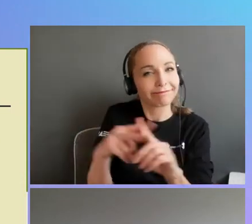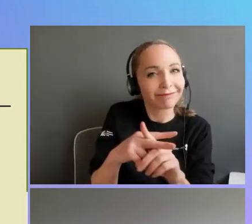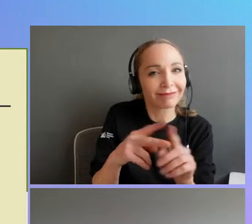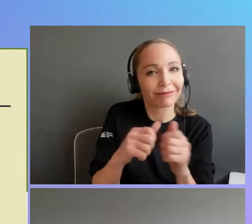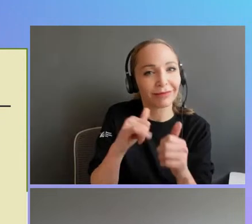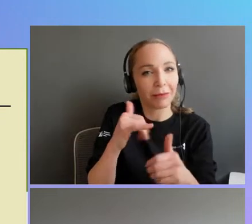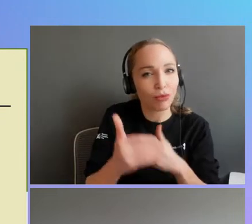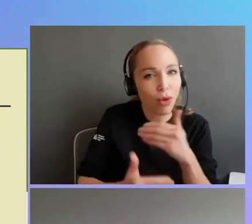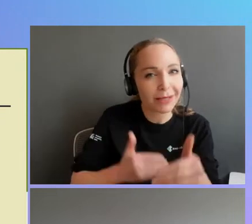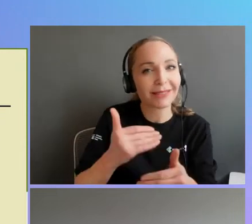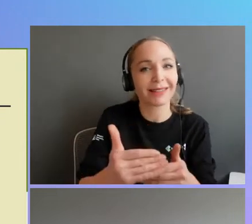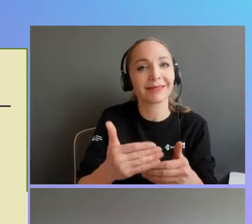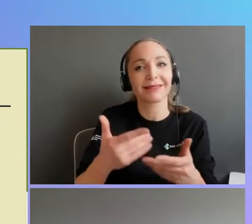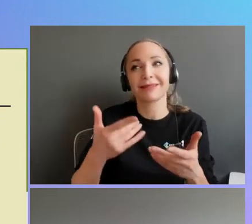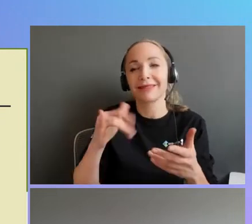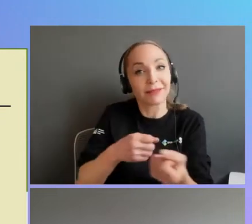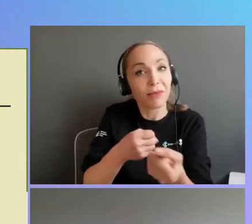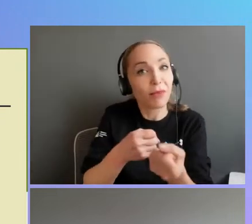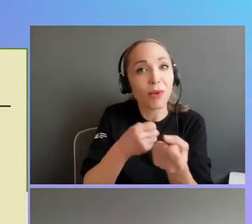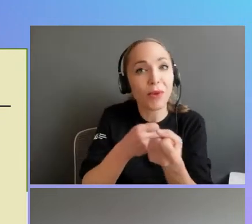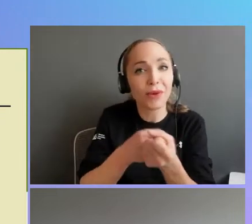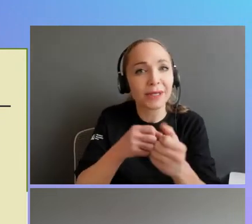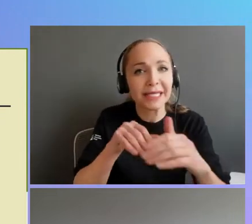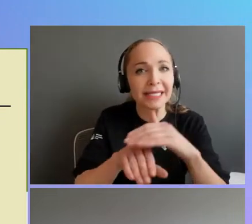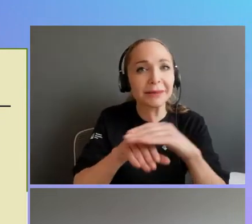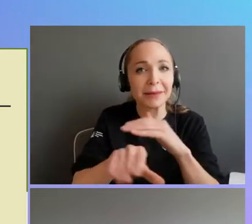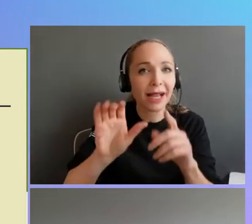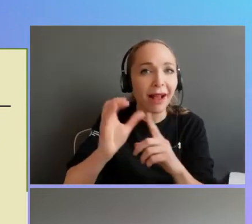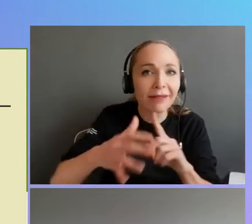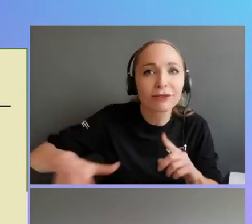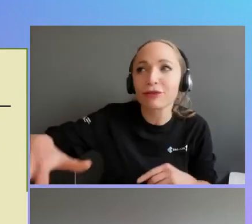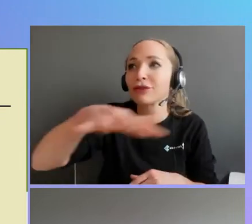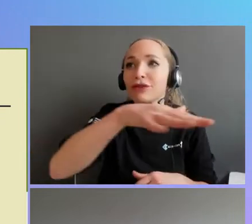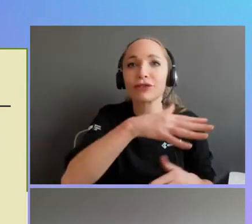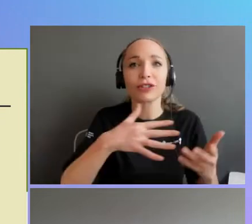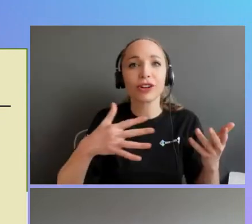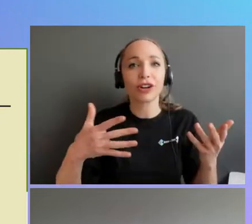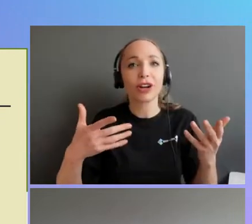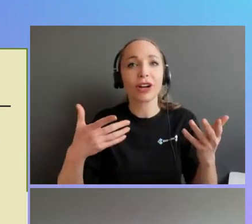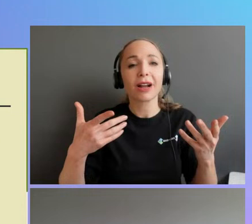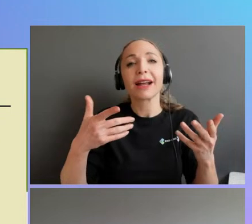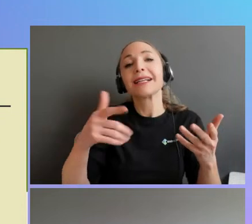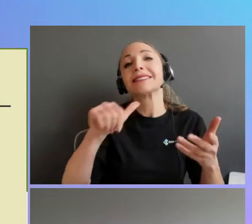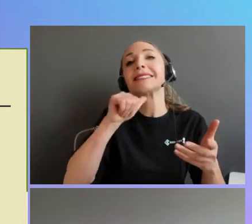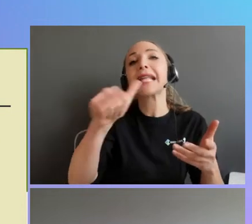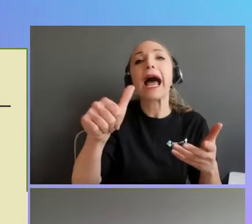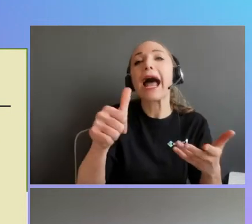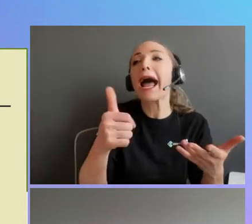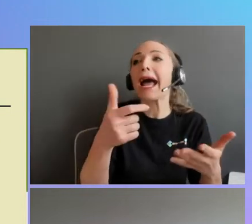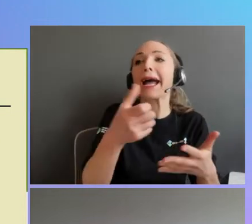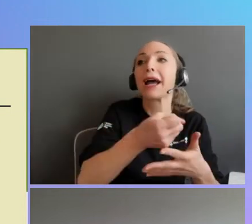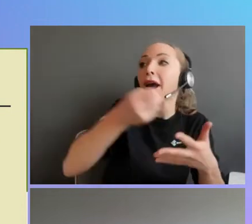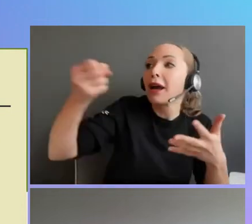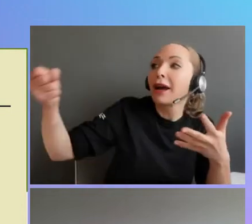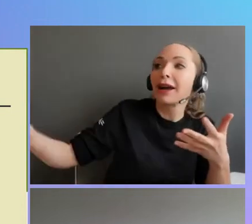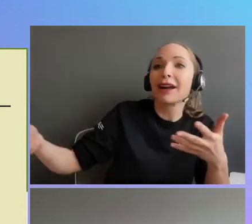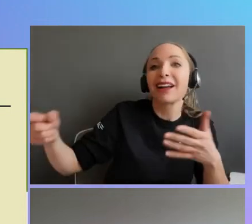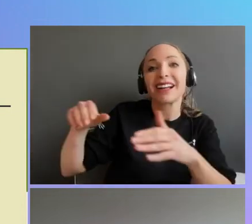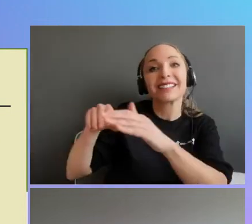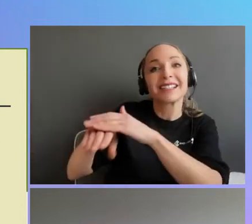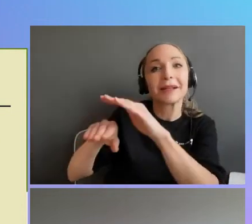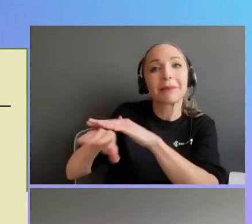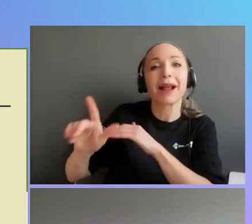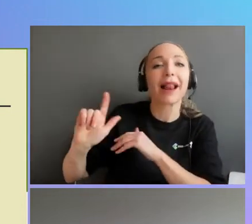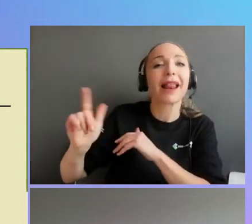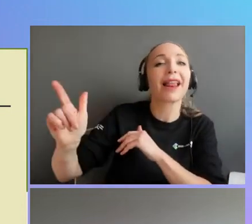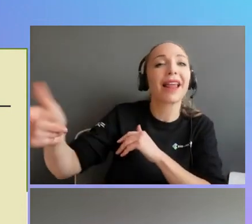It supports having accessibility not as something to be dealt with after a feature has been built